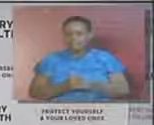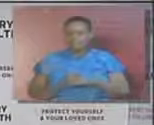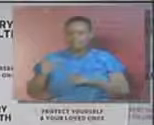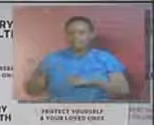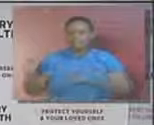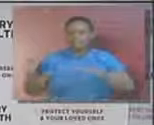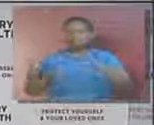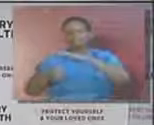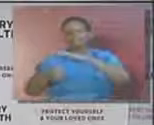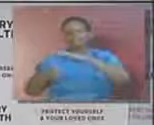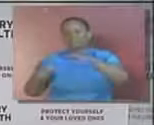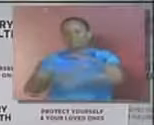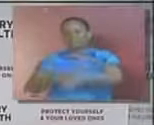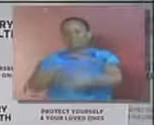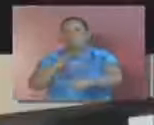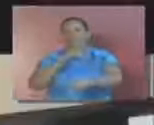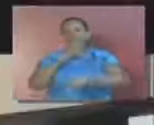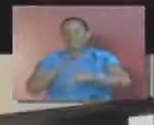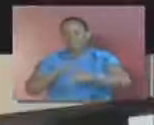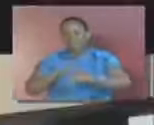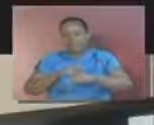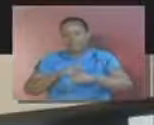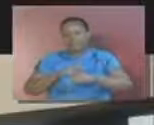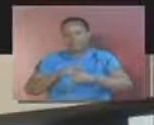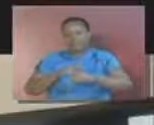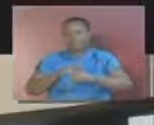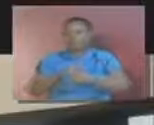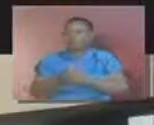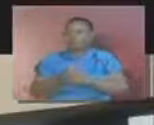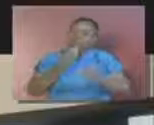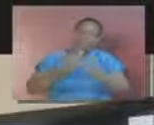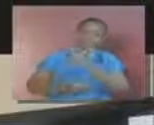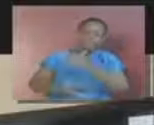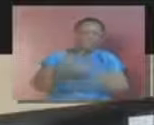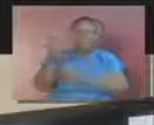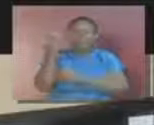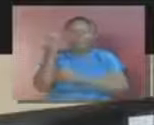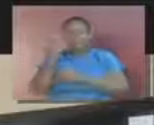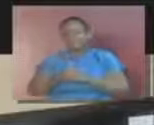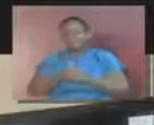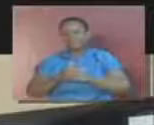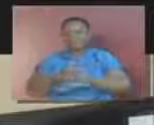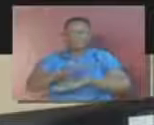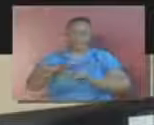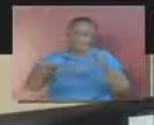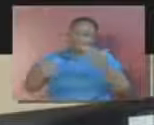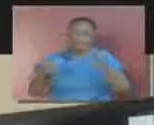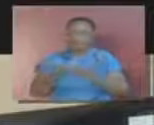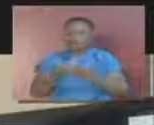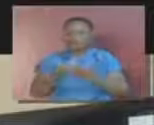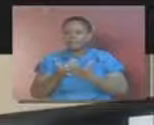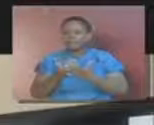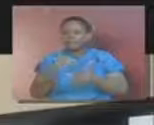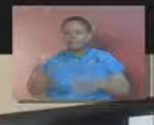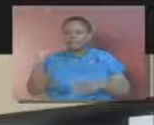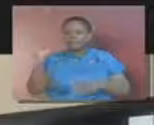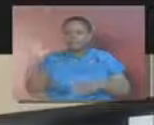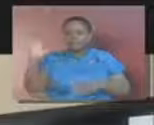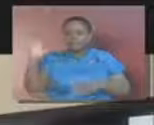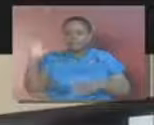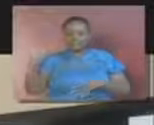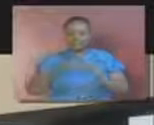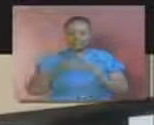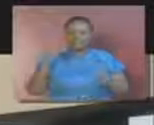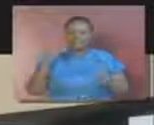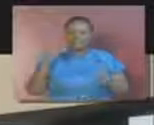Good morning to you, Ms. Alcantara, and good morning to members of the panel. Stephen Cummings, 98.1 FM. My 2